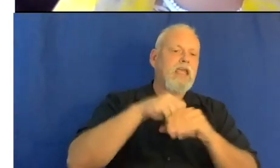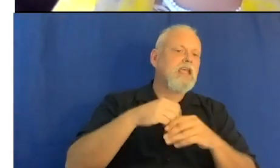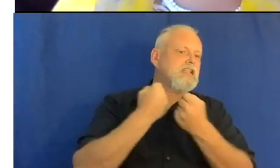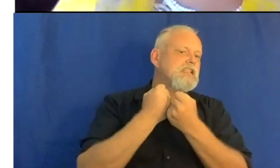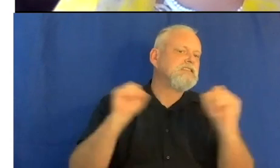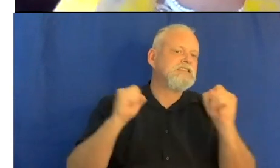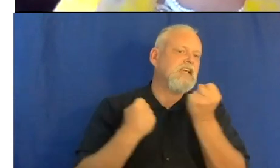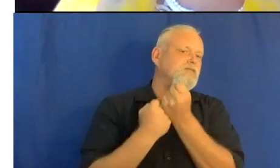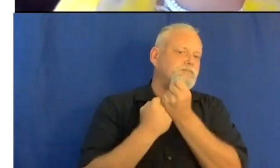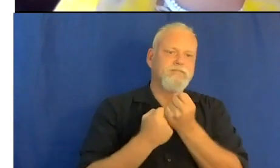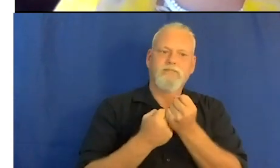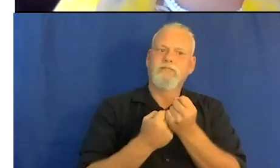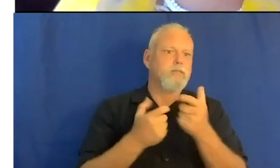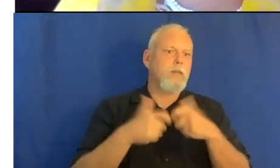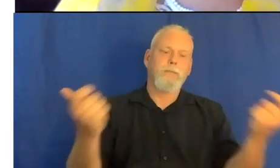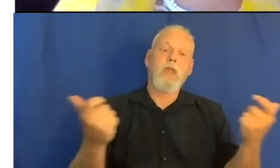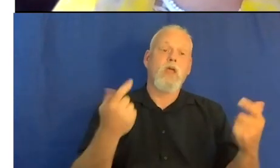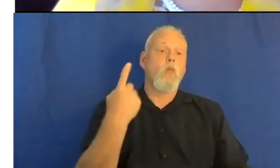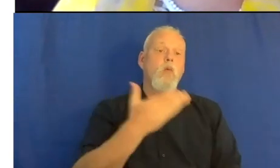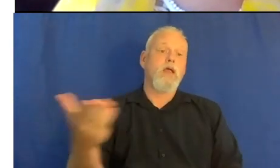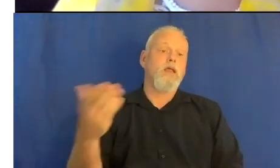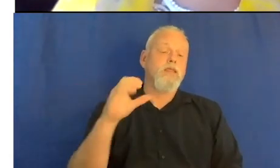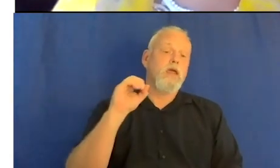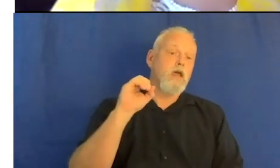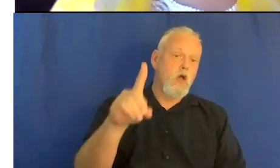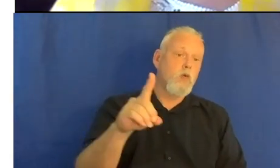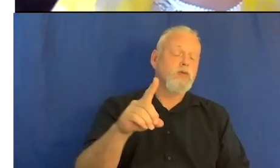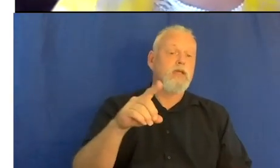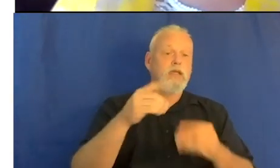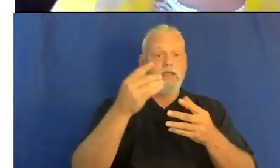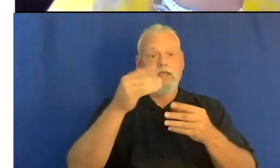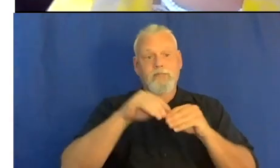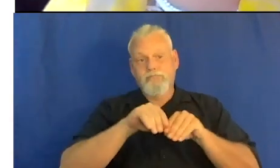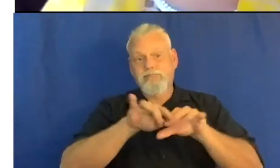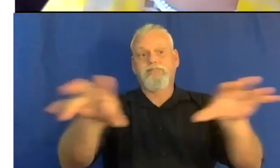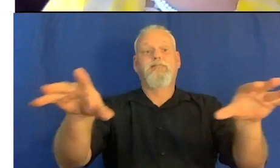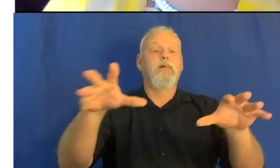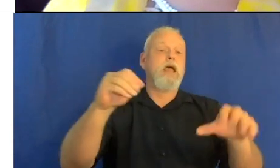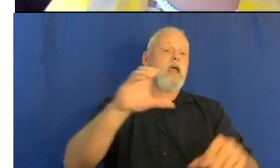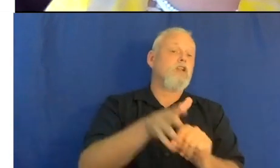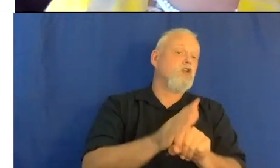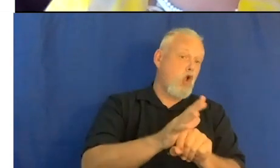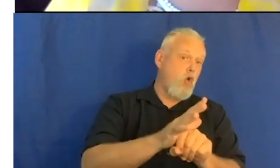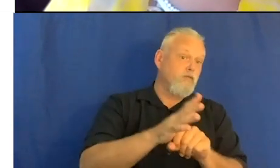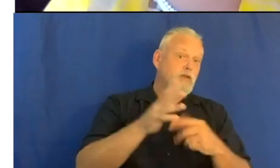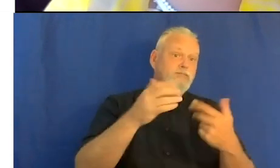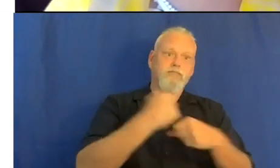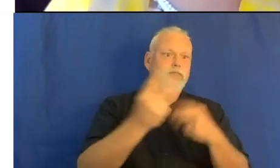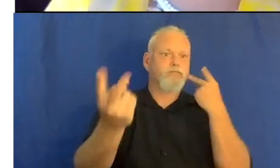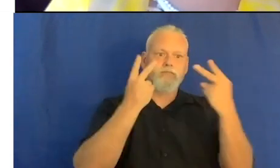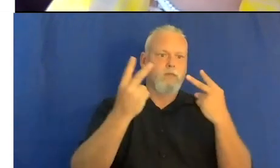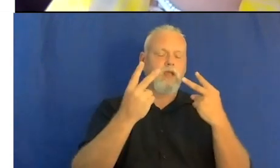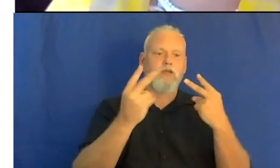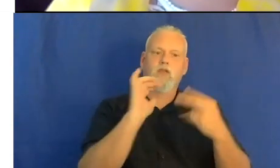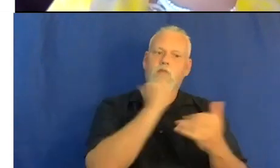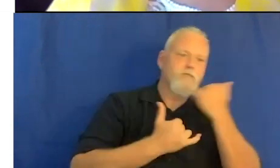of the things that the overdose epidemic and COVID make visible, it's the flaws and the gaps in how we address